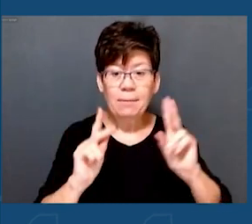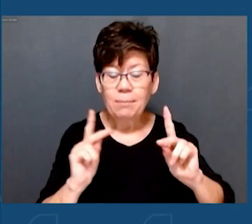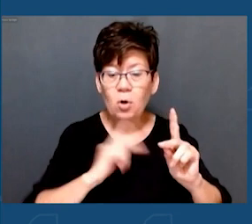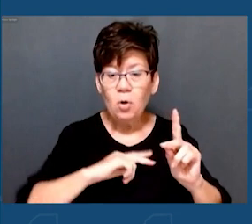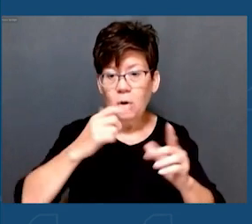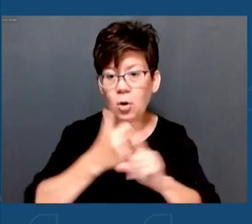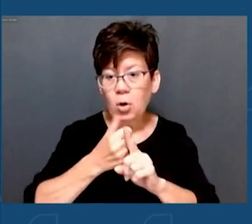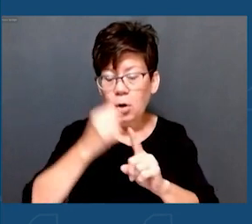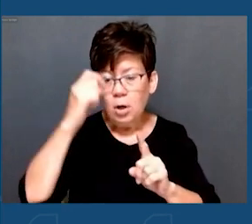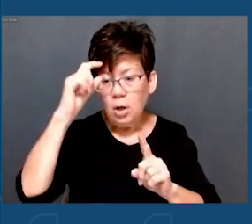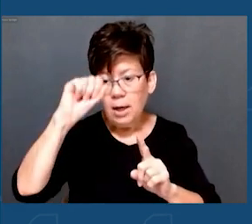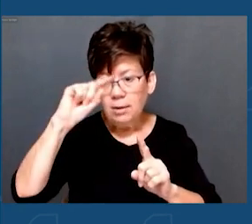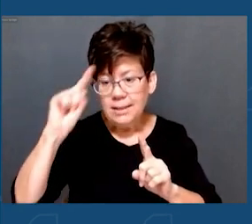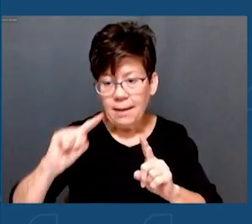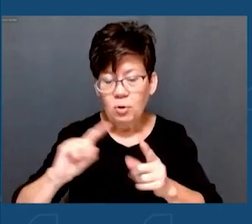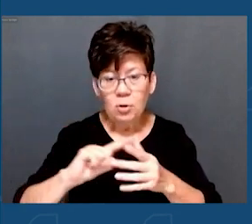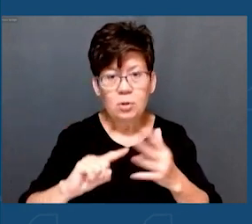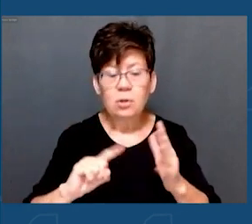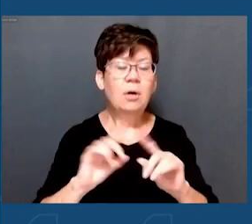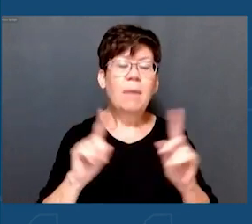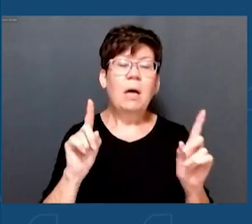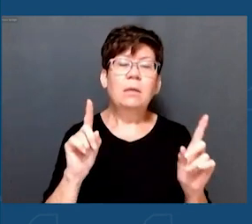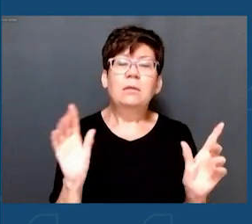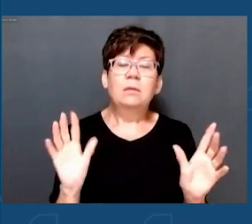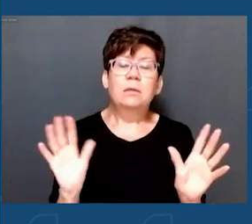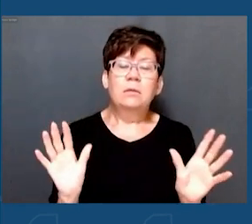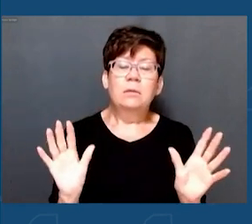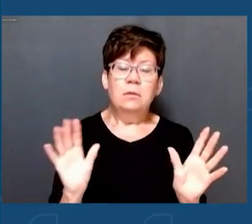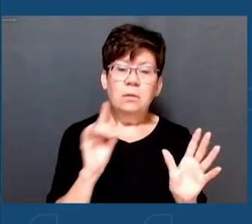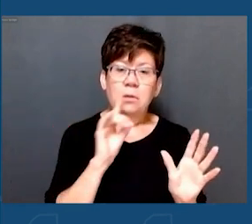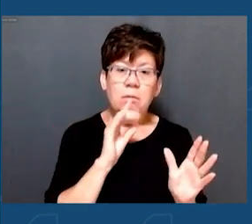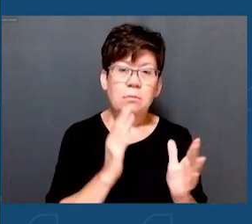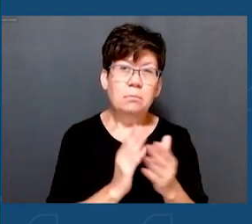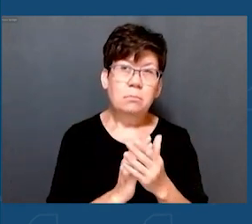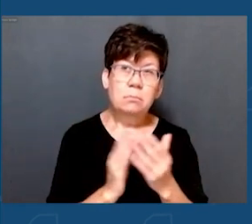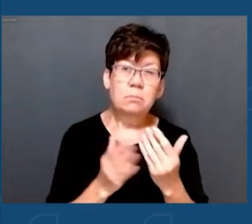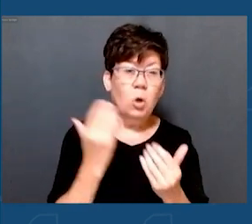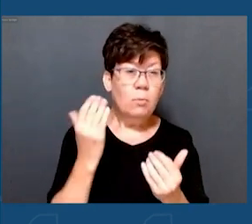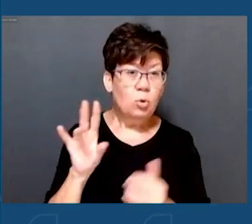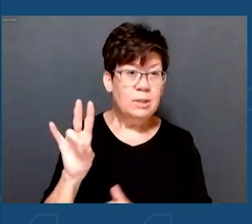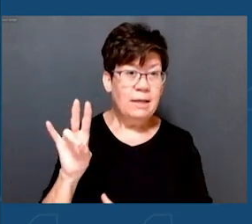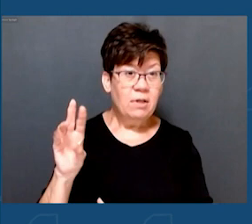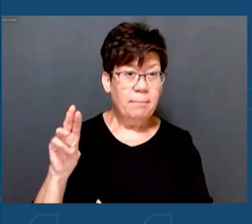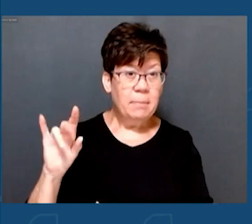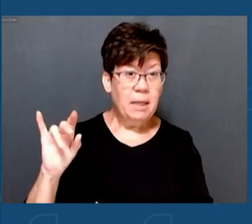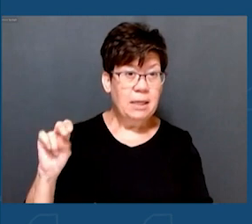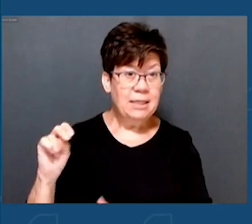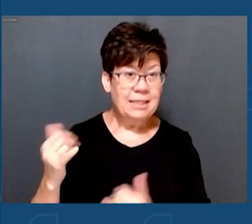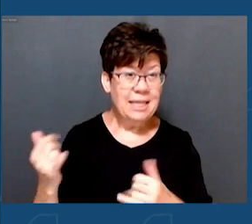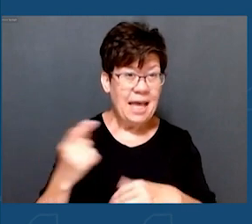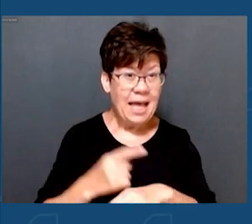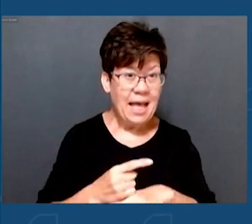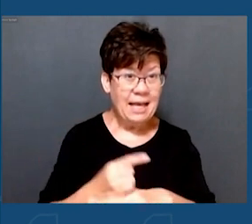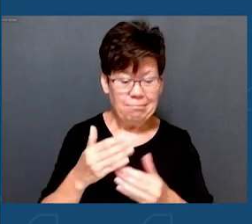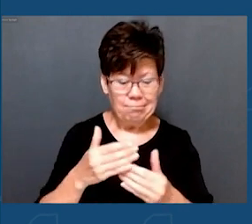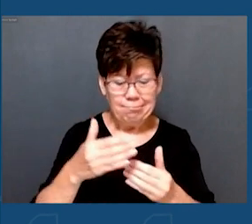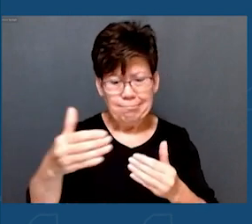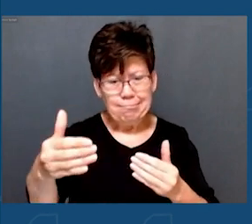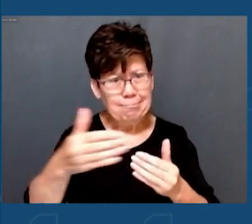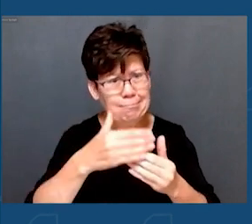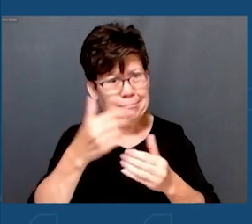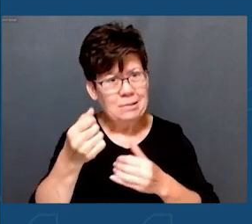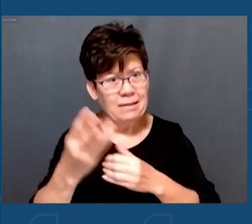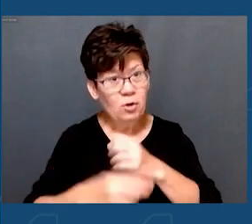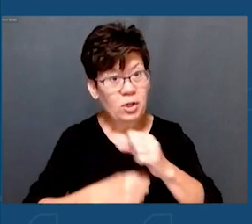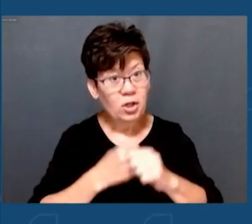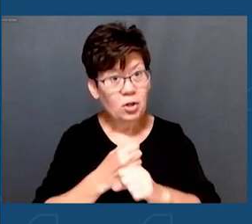today. But it is almost 7 million today. It'll be 13 million in just a matter of years, in our